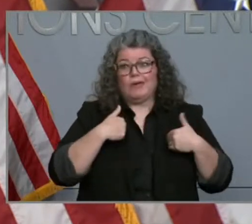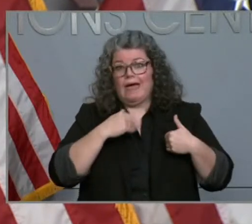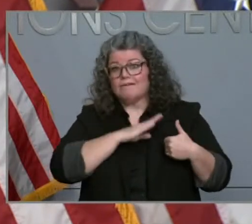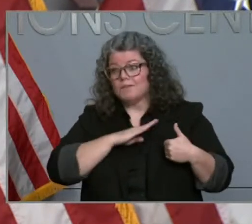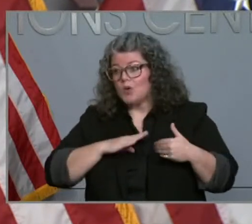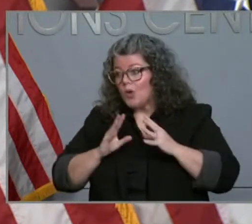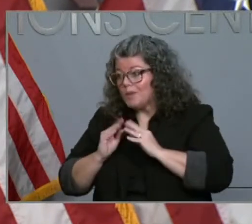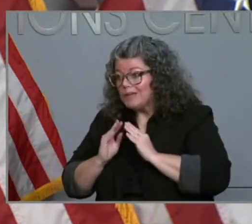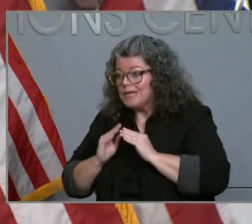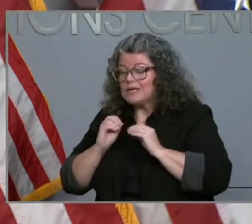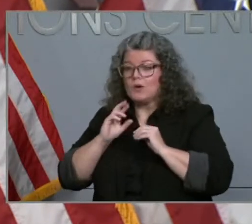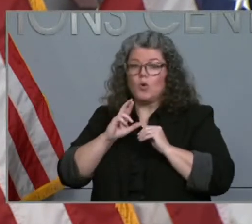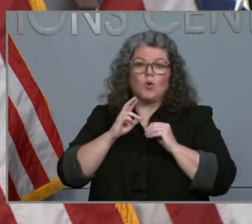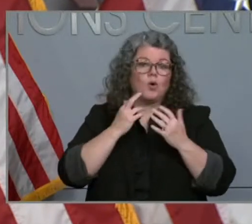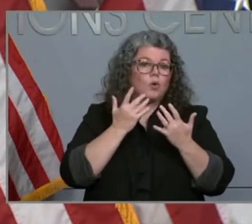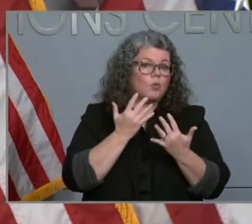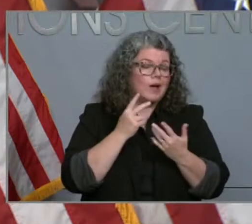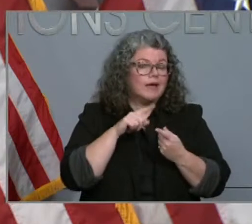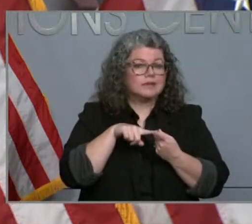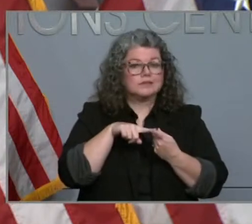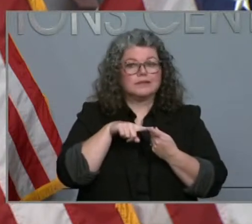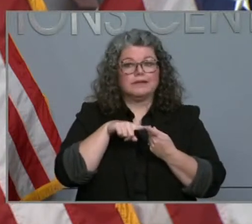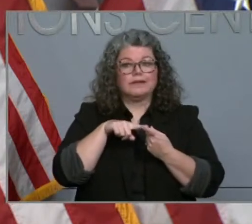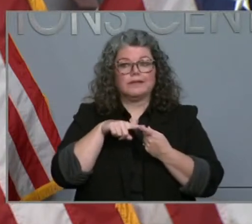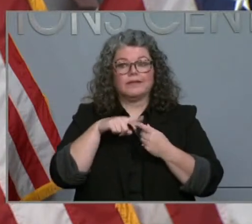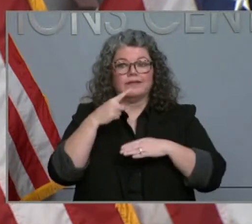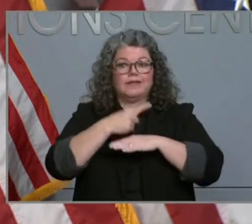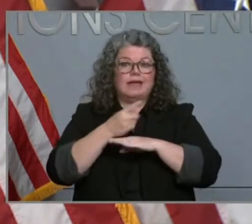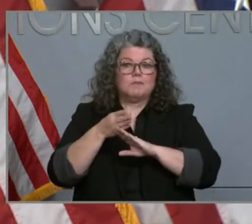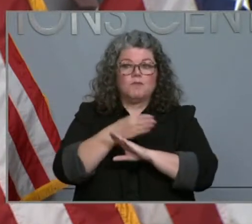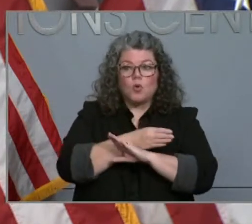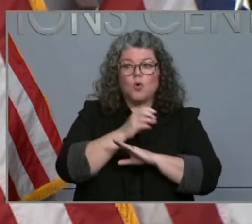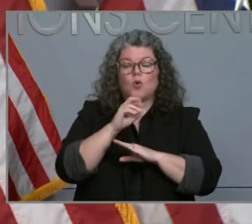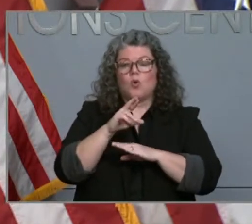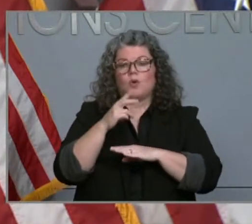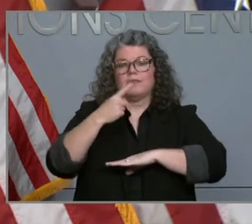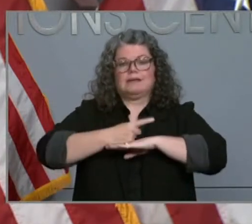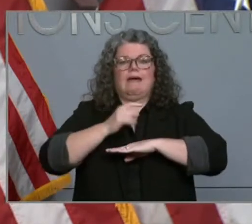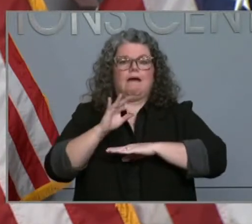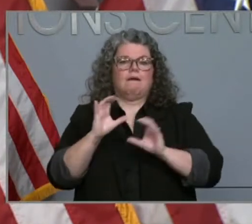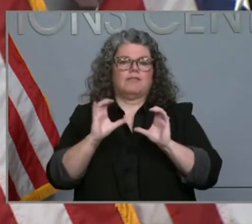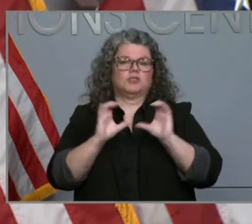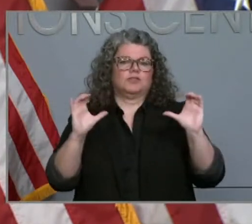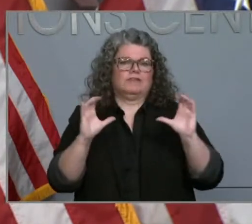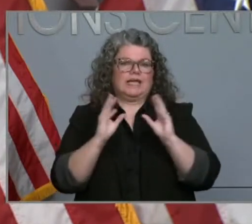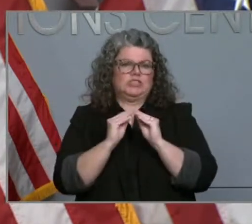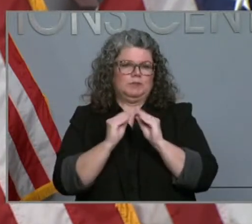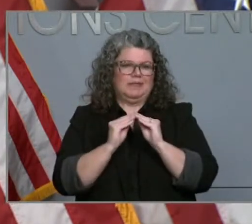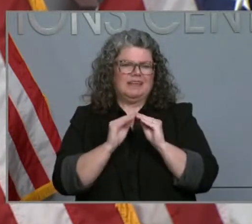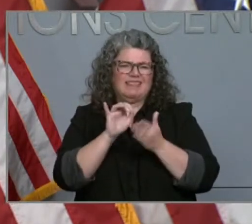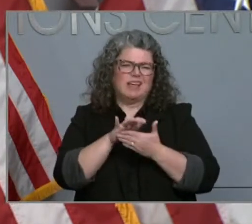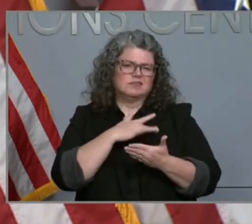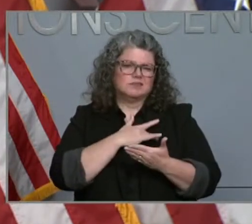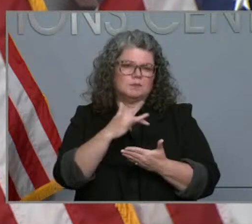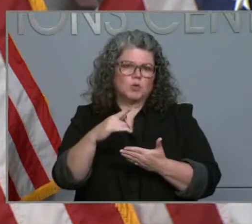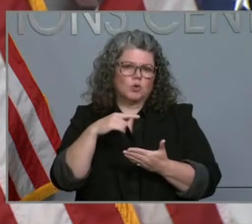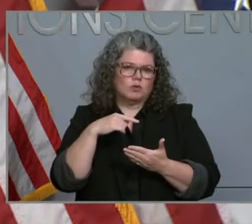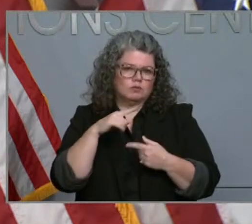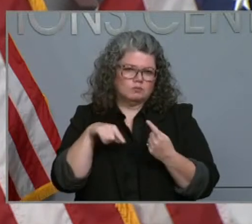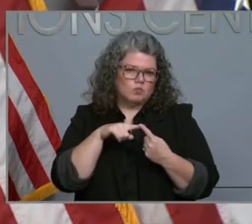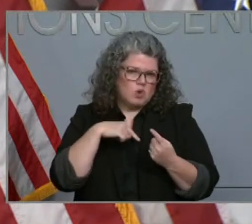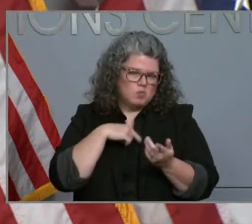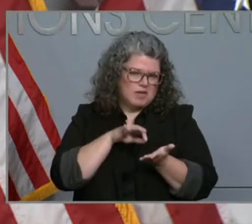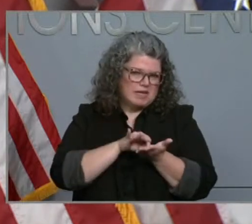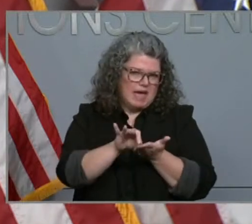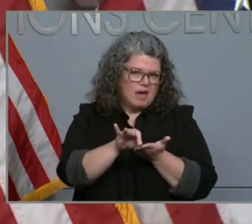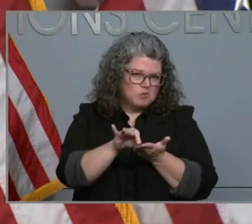meetings, or do they wait until the day before or the day of the certification meeting, which would be the typical time frame for most